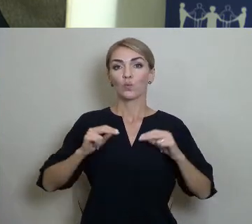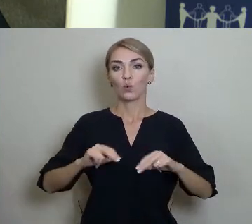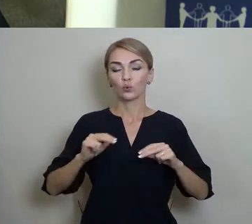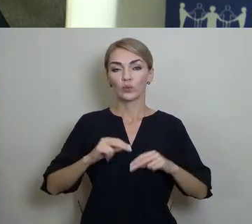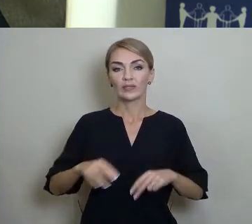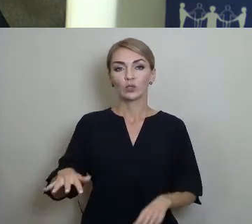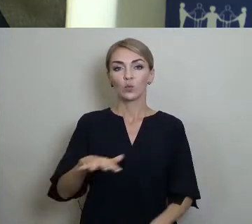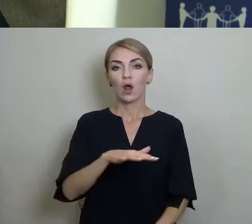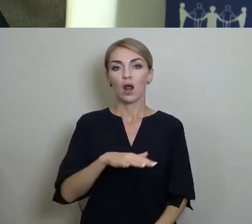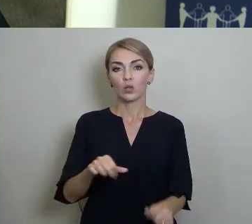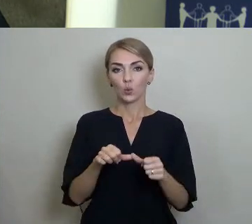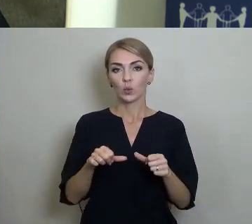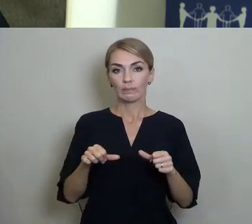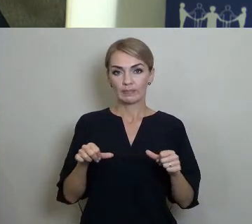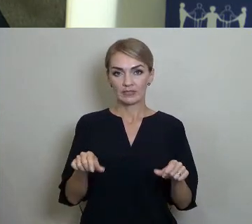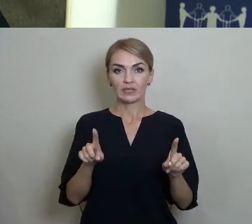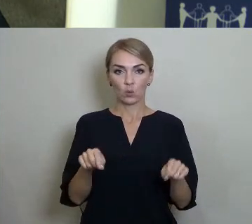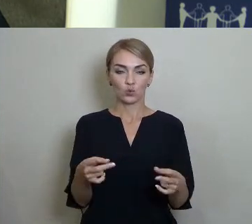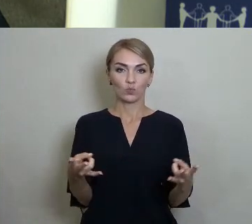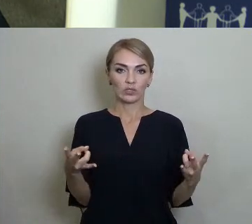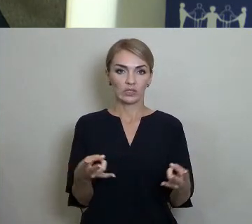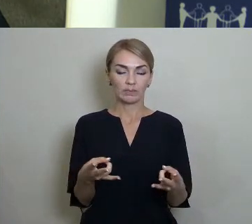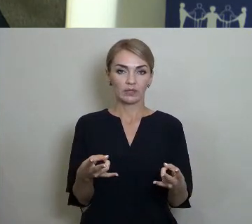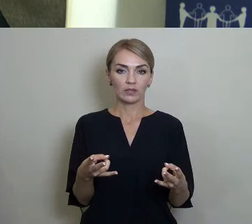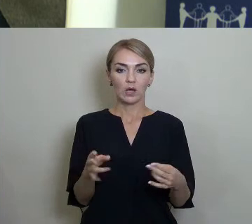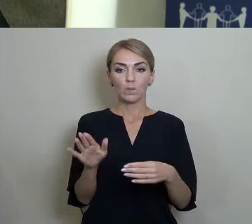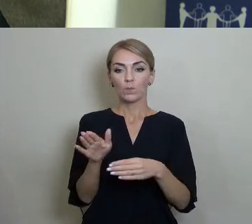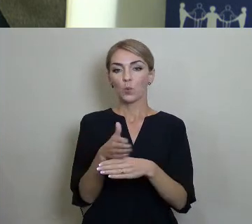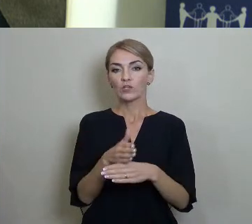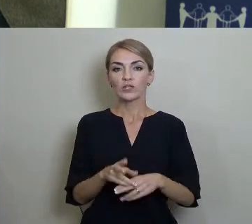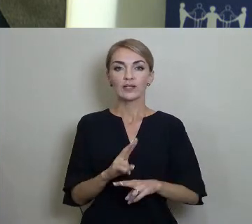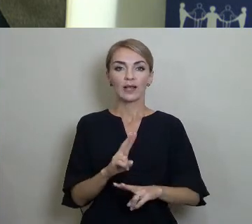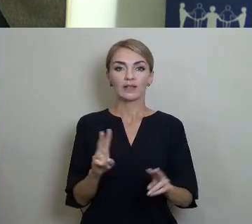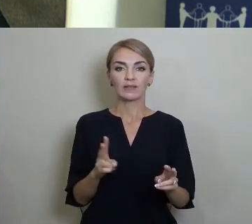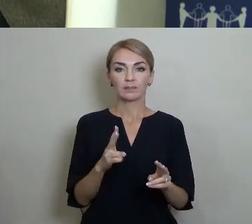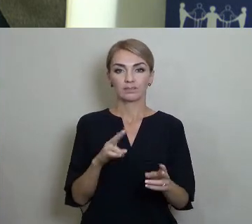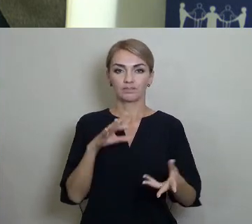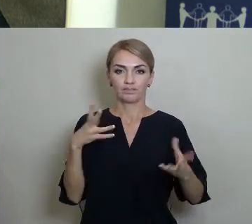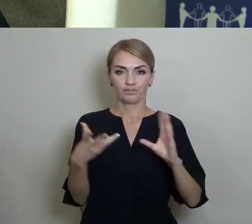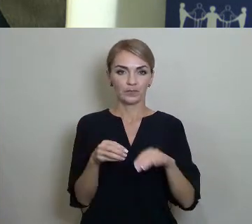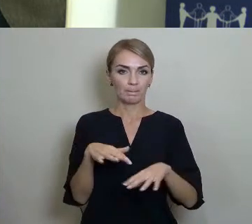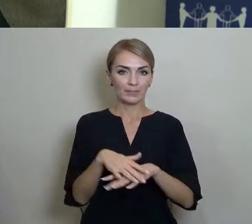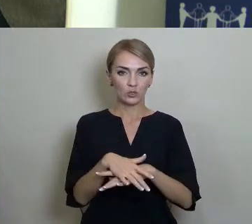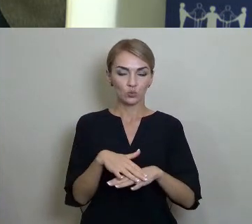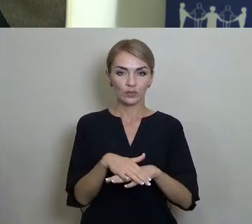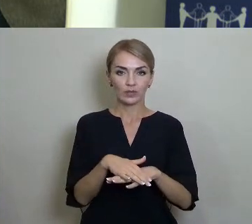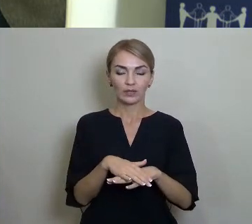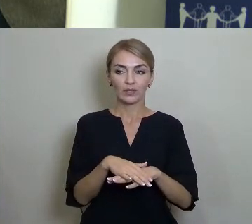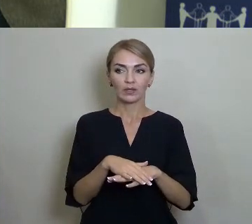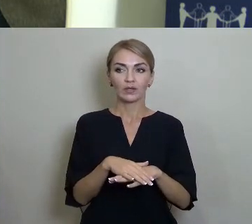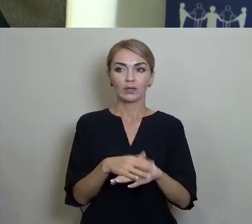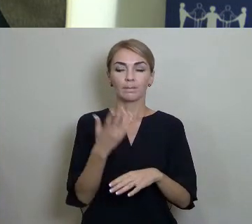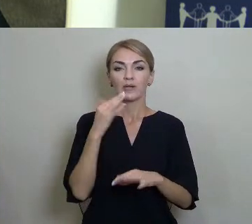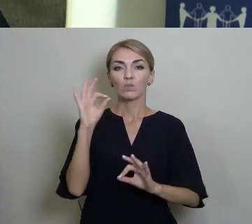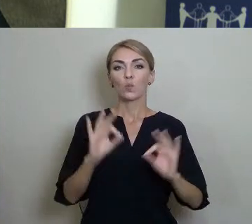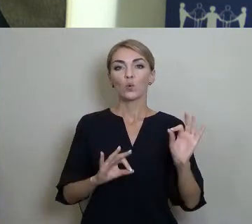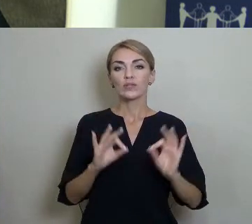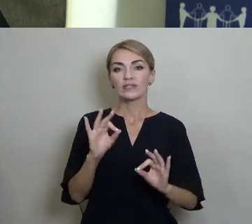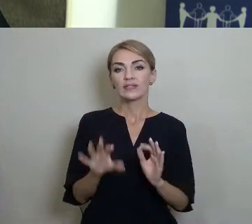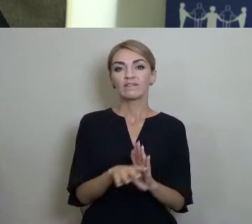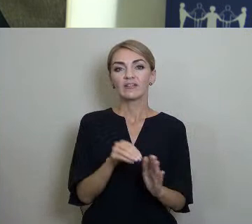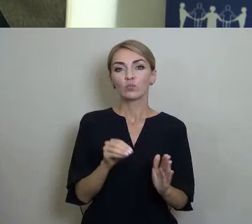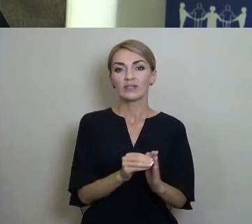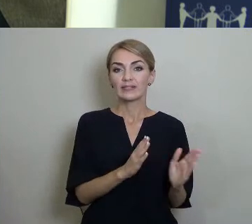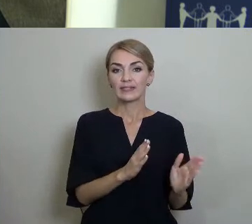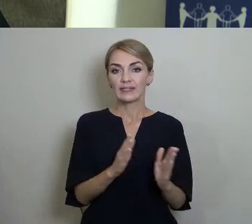itself. And also territorial commissions also have to be controlled, especially those who establish the results,